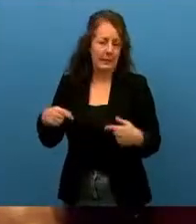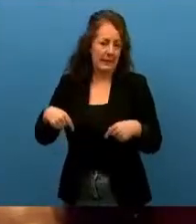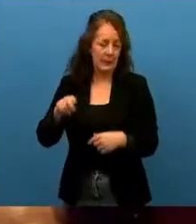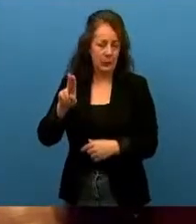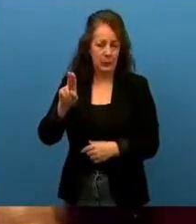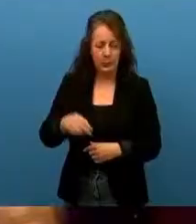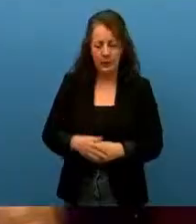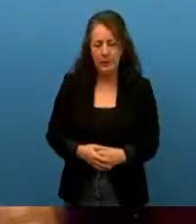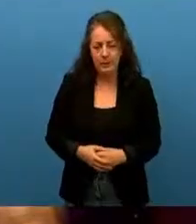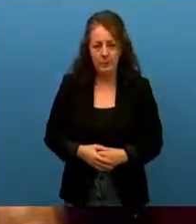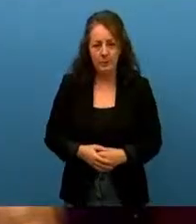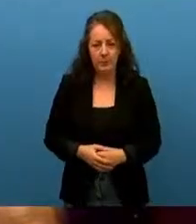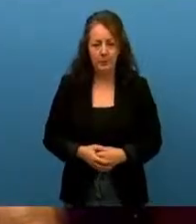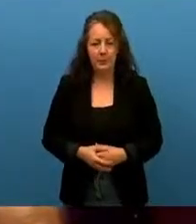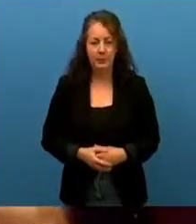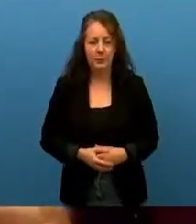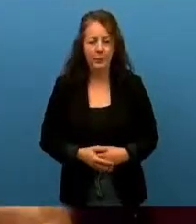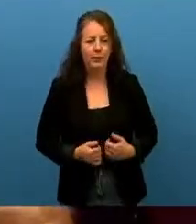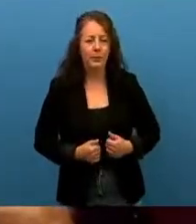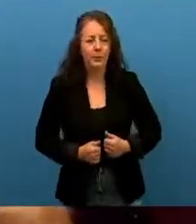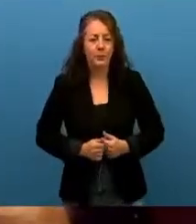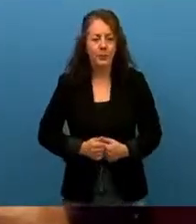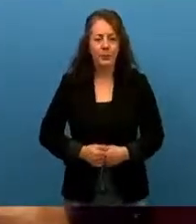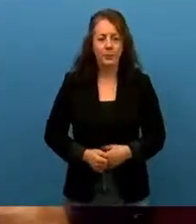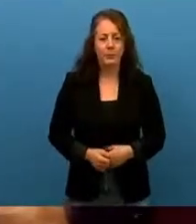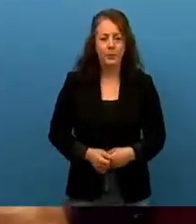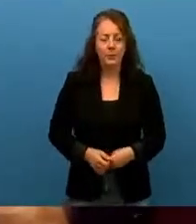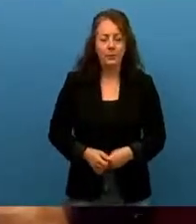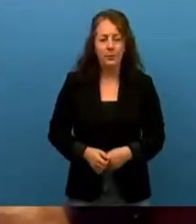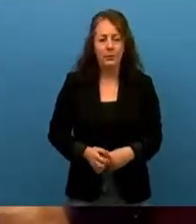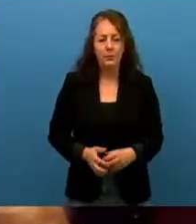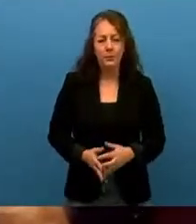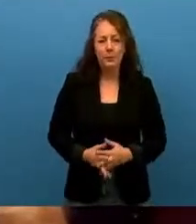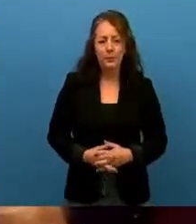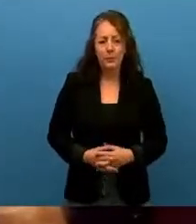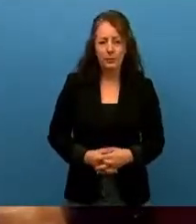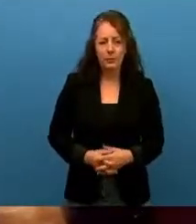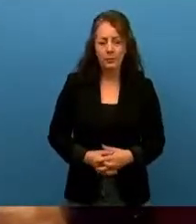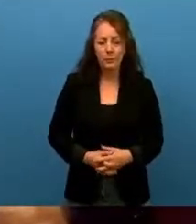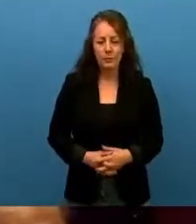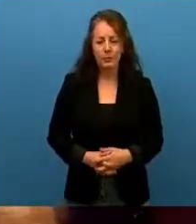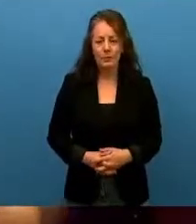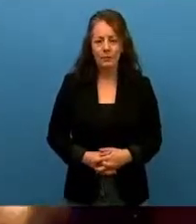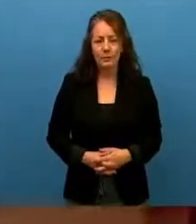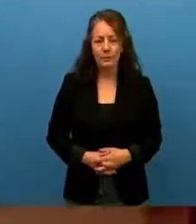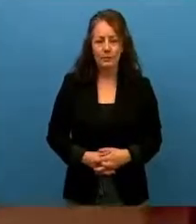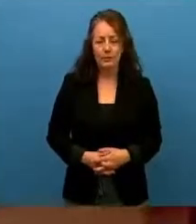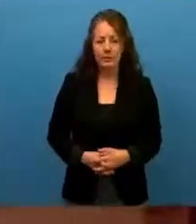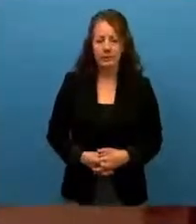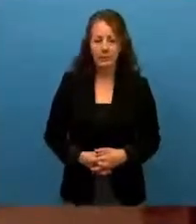international organizations here in Geneva for their joint remarks. Justin?